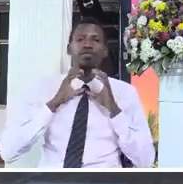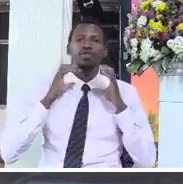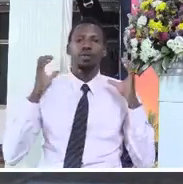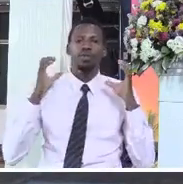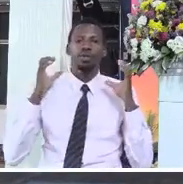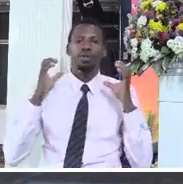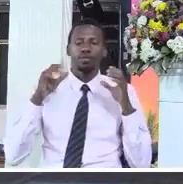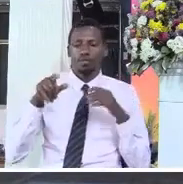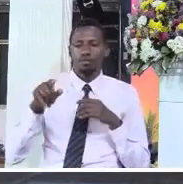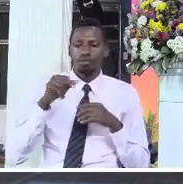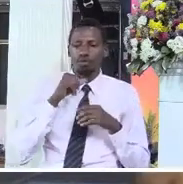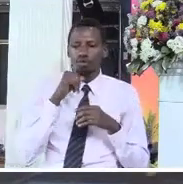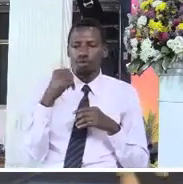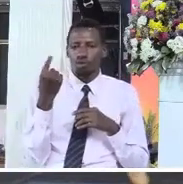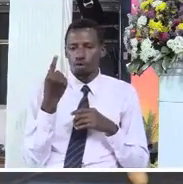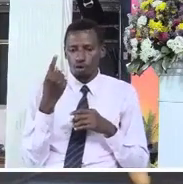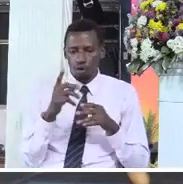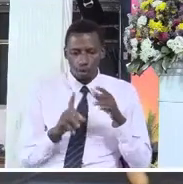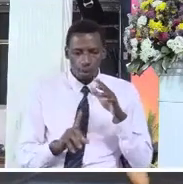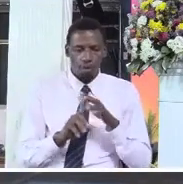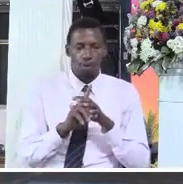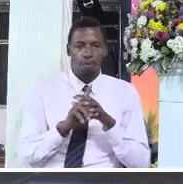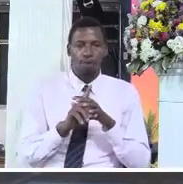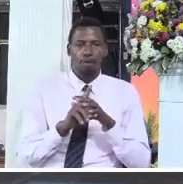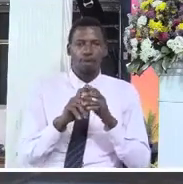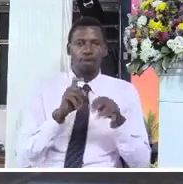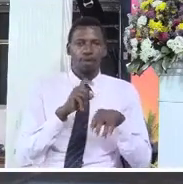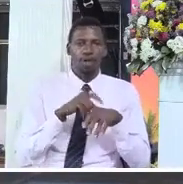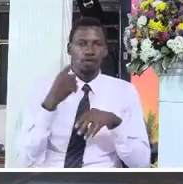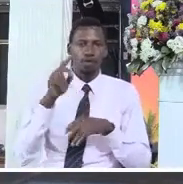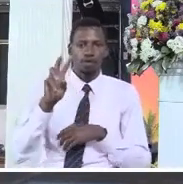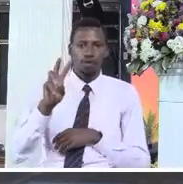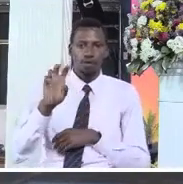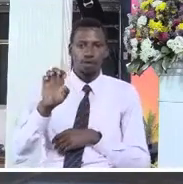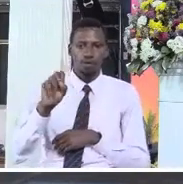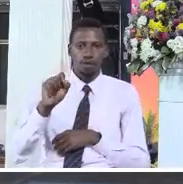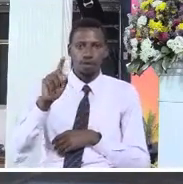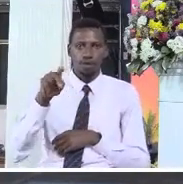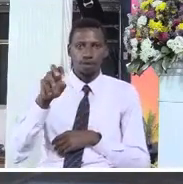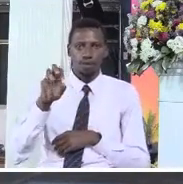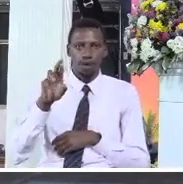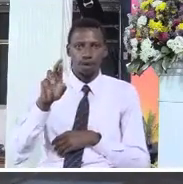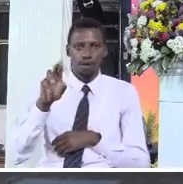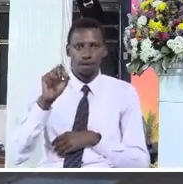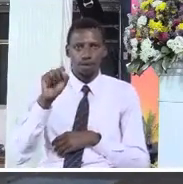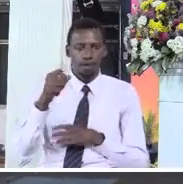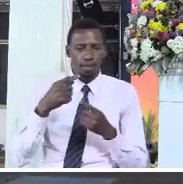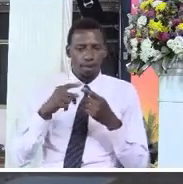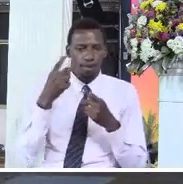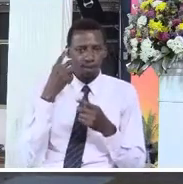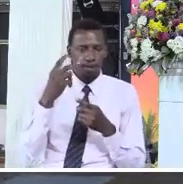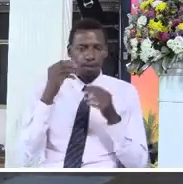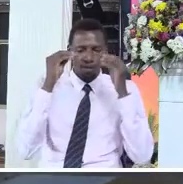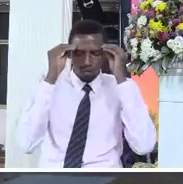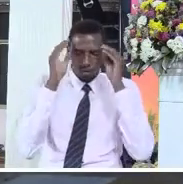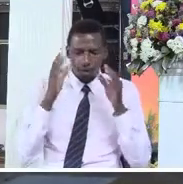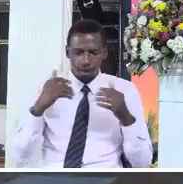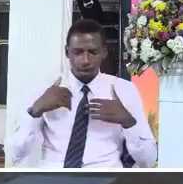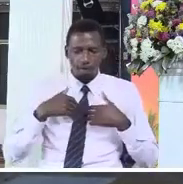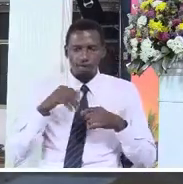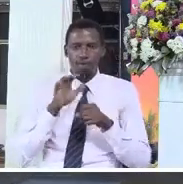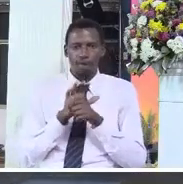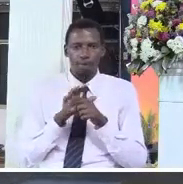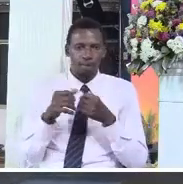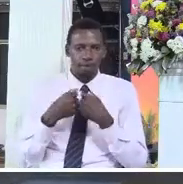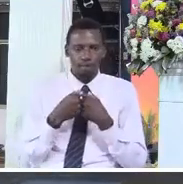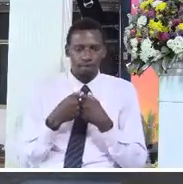to appear on a Friday Vespers, but it was realized that students undergo a lot of things, including social,